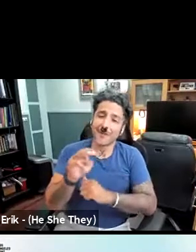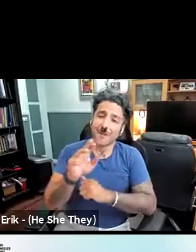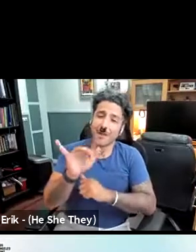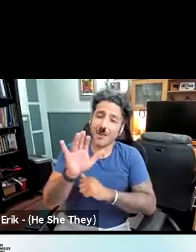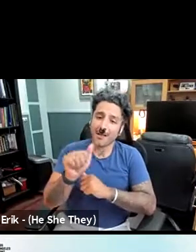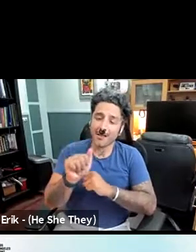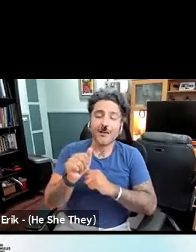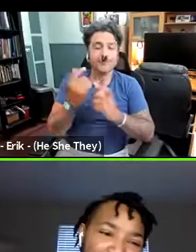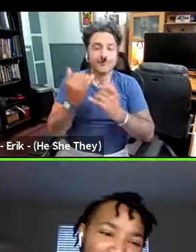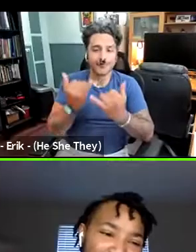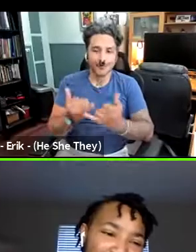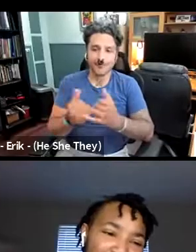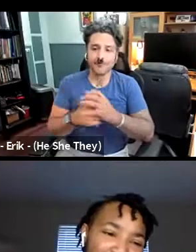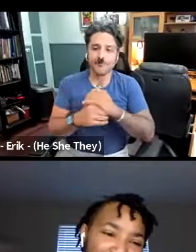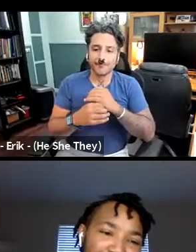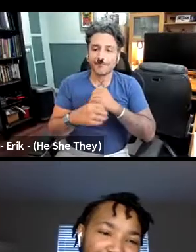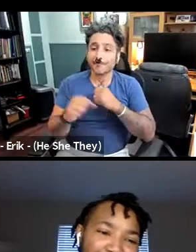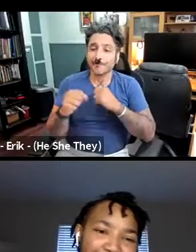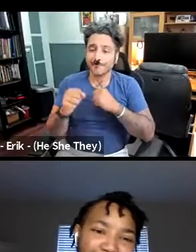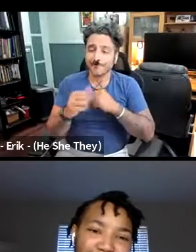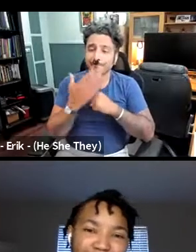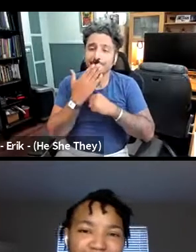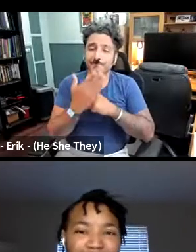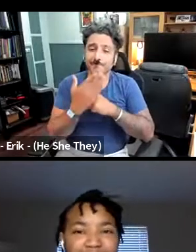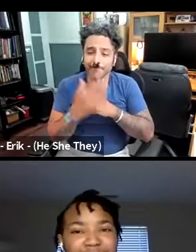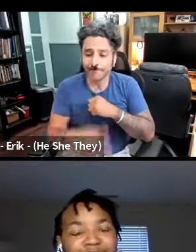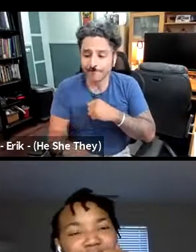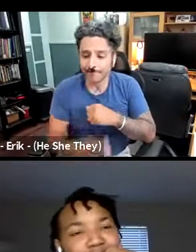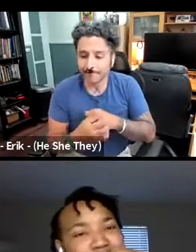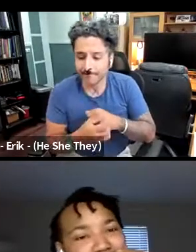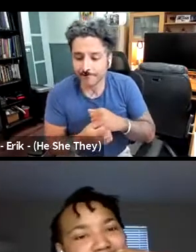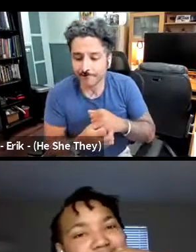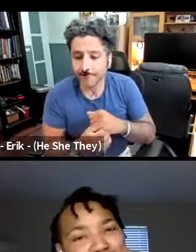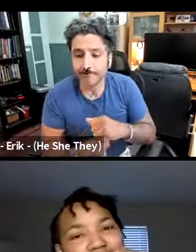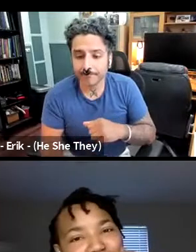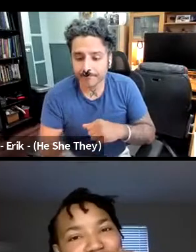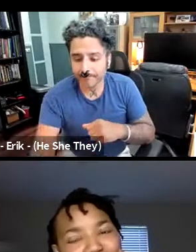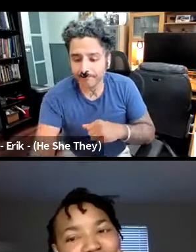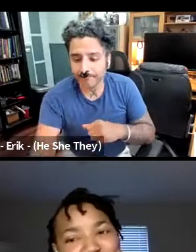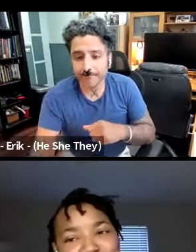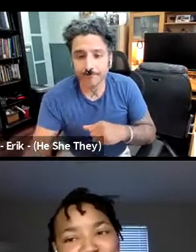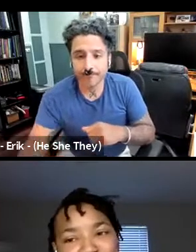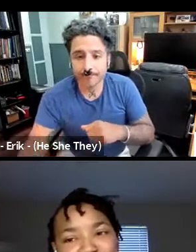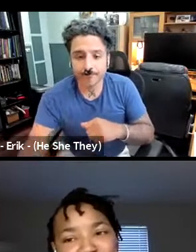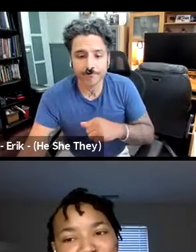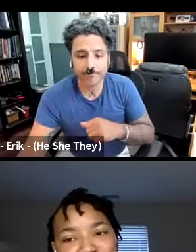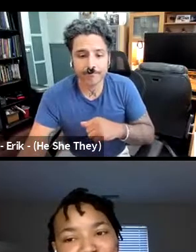yes. Thank definitely. You. May I add something? Go for it.